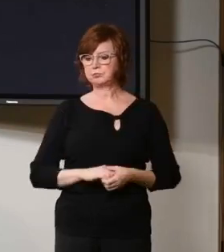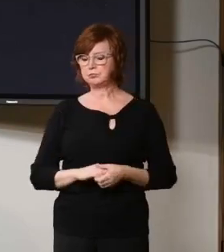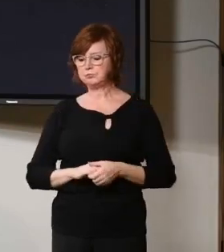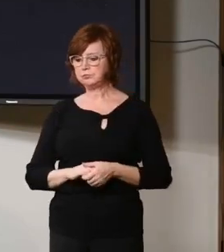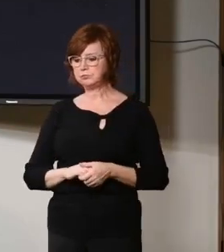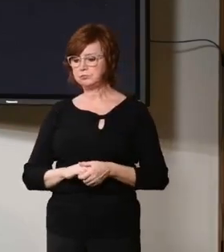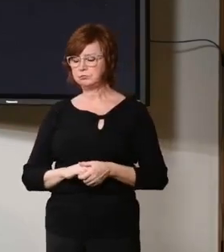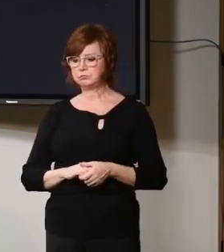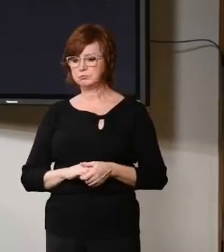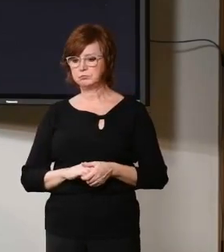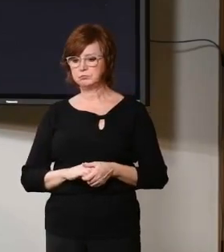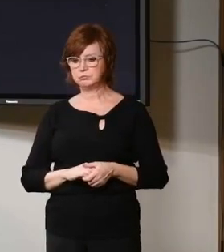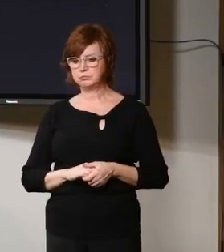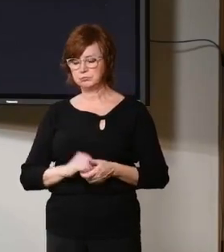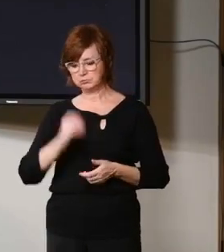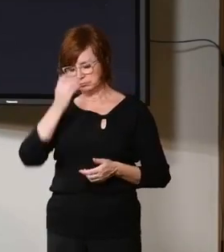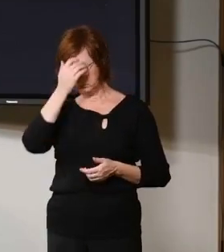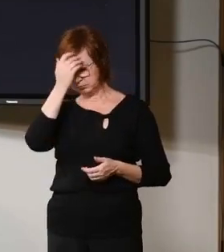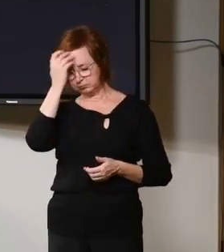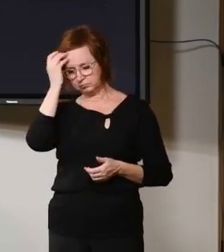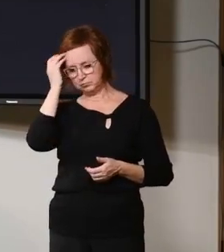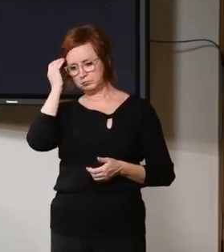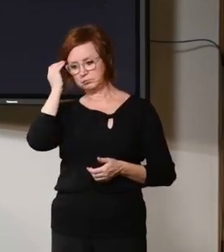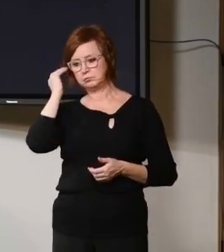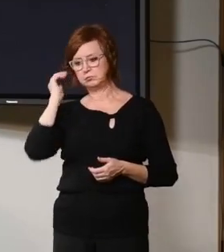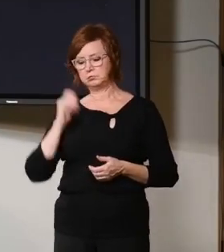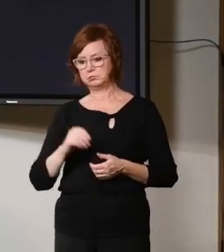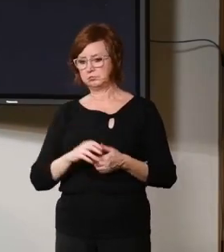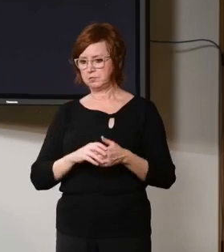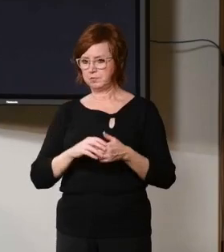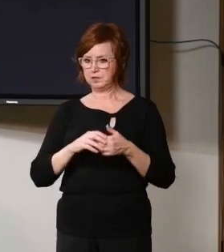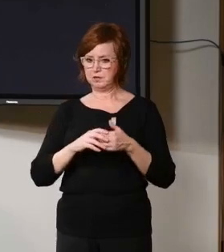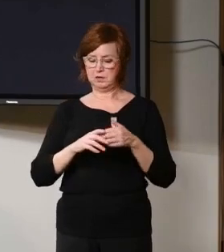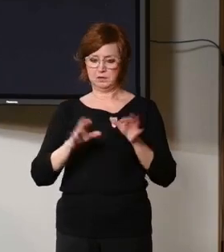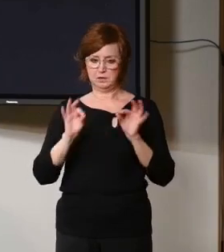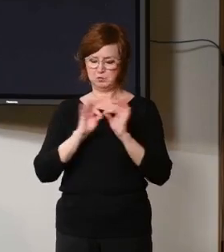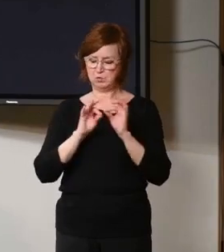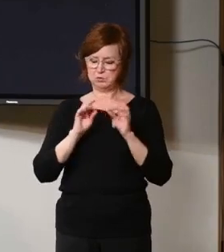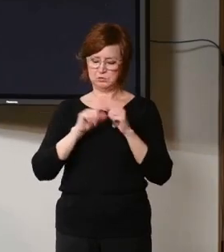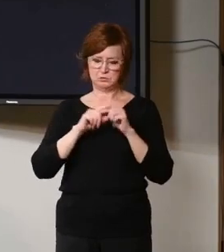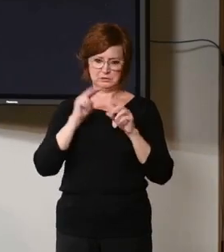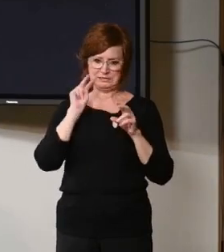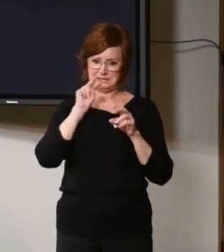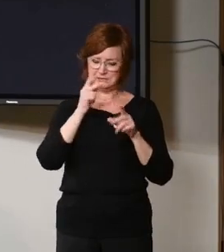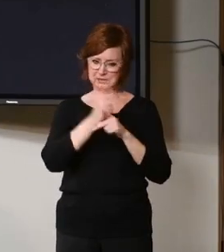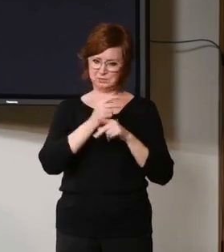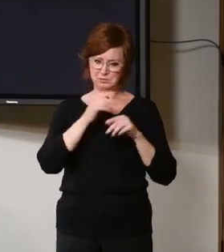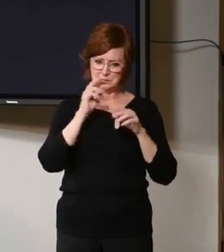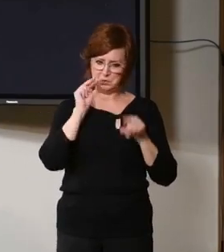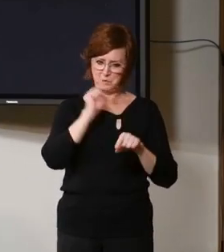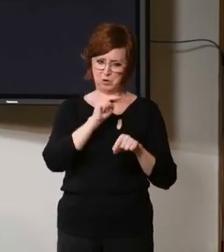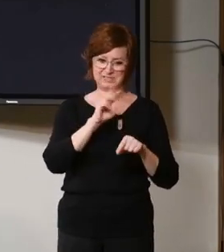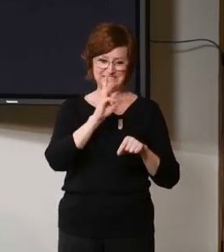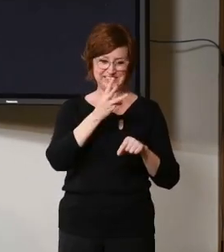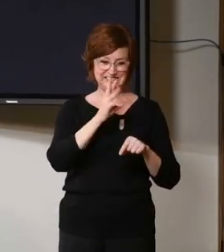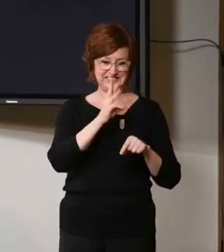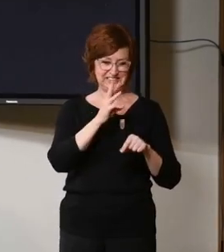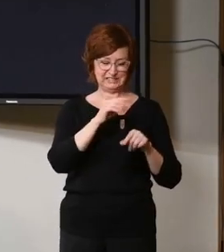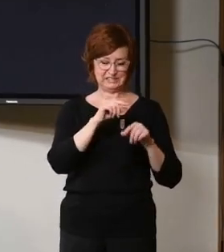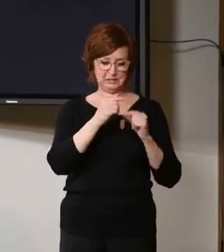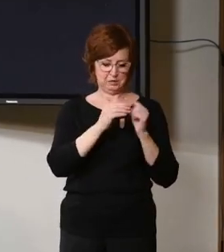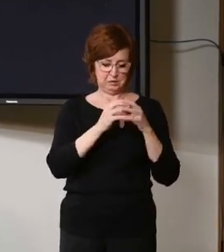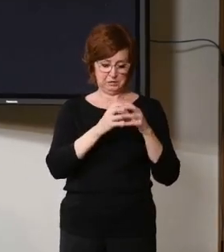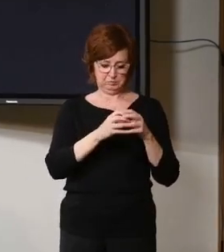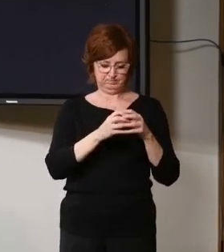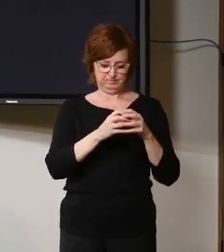closely if our cases of community transmission increase. Right now they're at 6. If we do everything I described before,